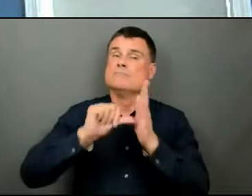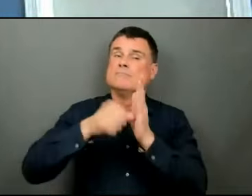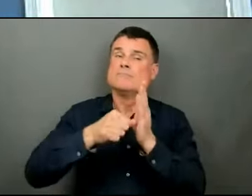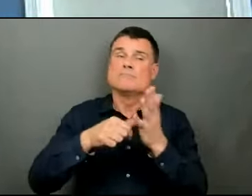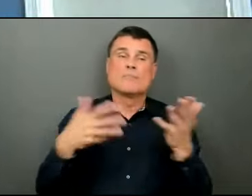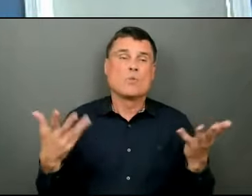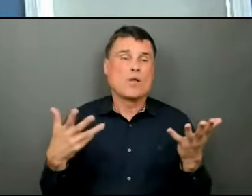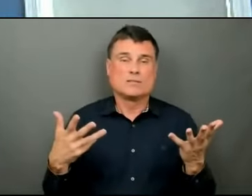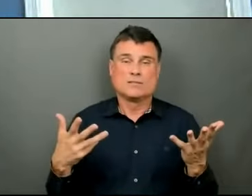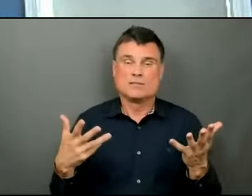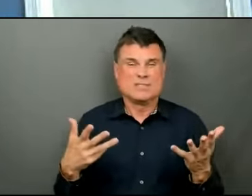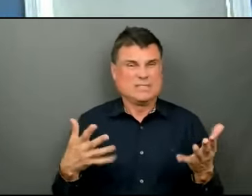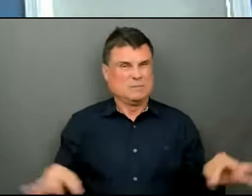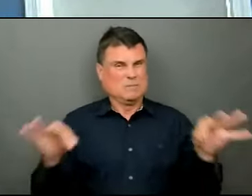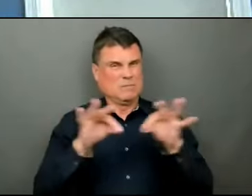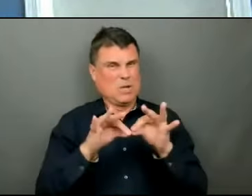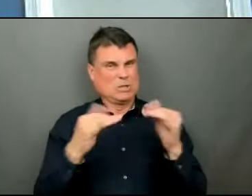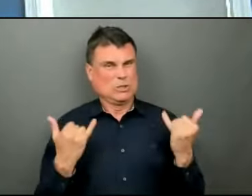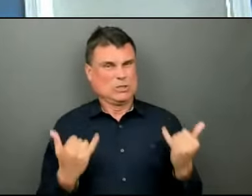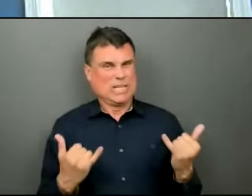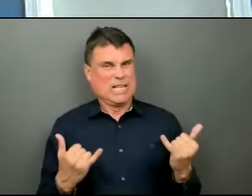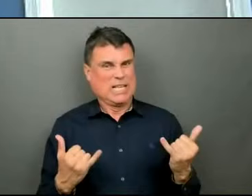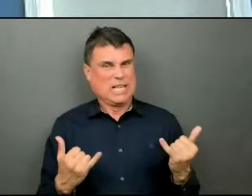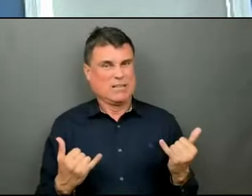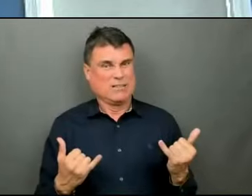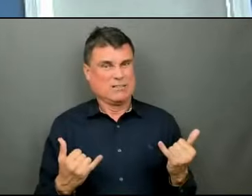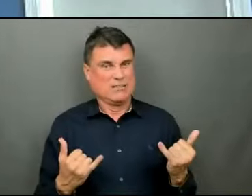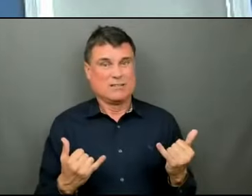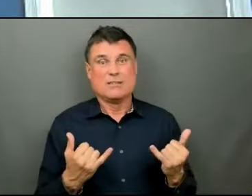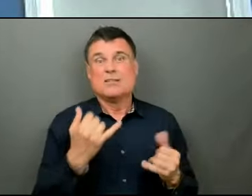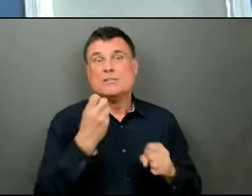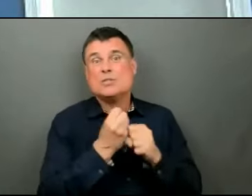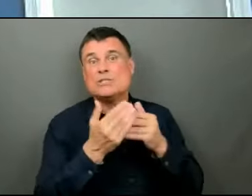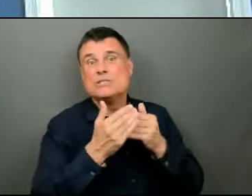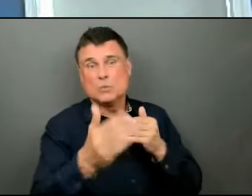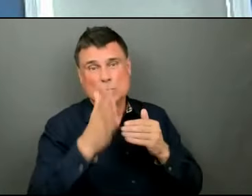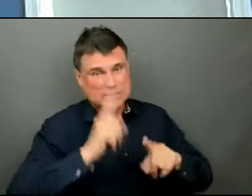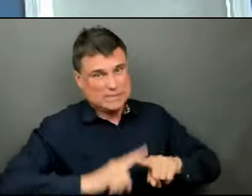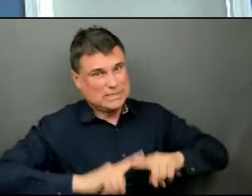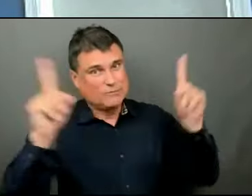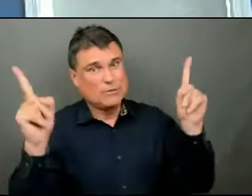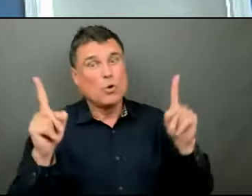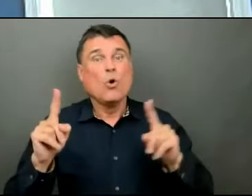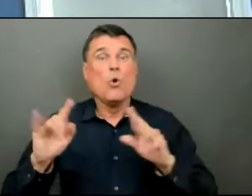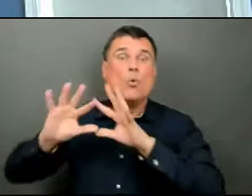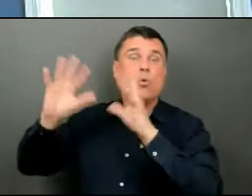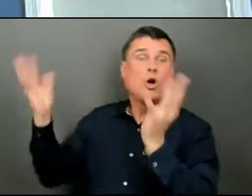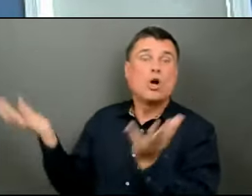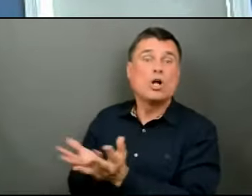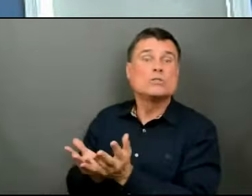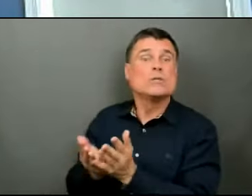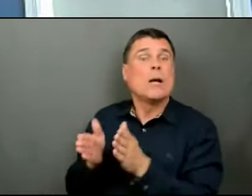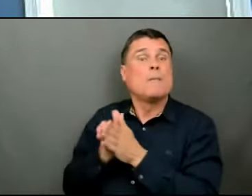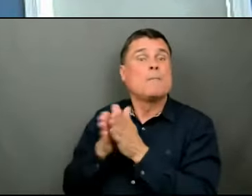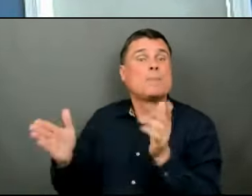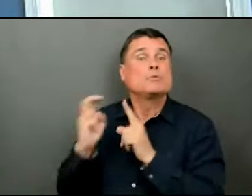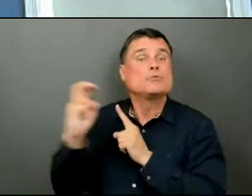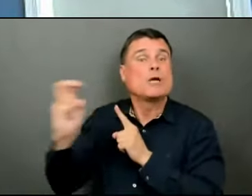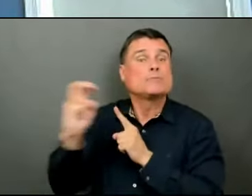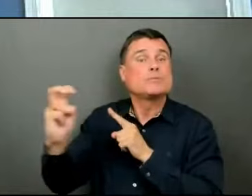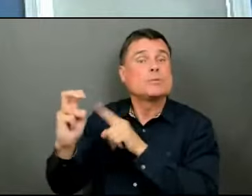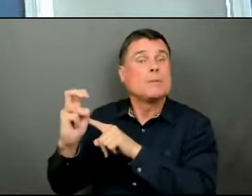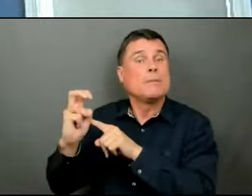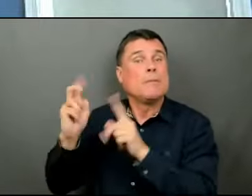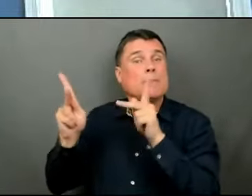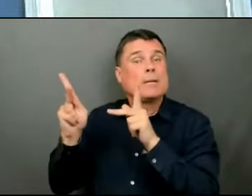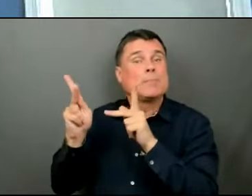well. Ridership is down in urban areas all over the world, and Metro Vancouver, unfortunately, is no different. But I do